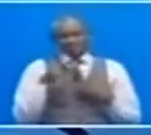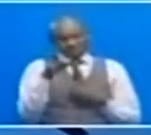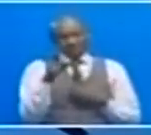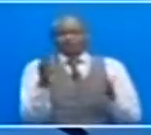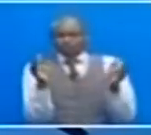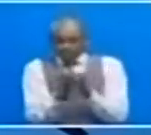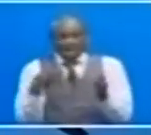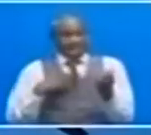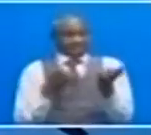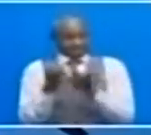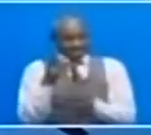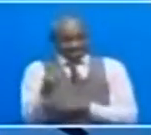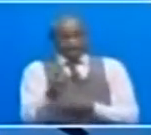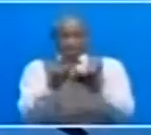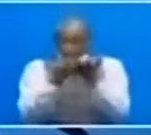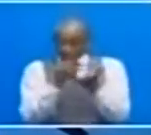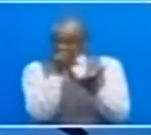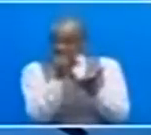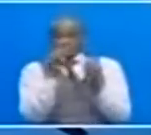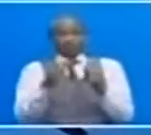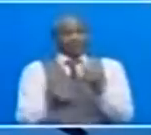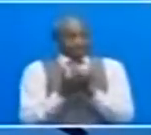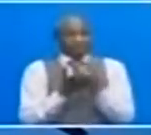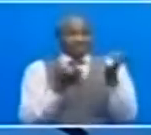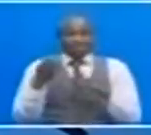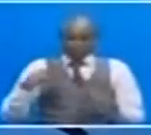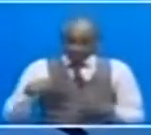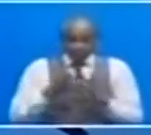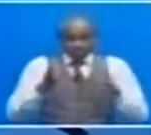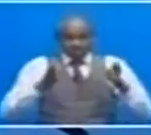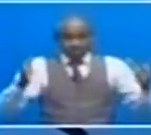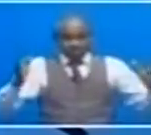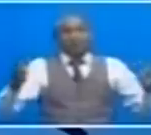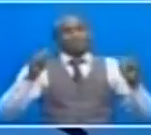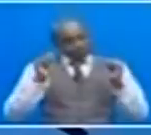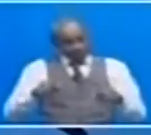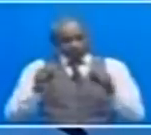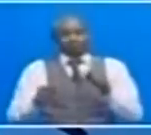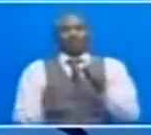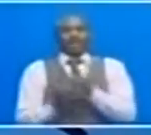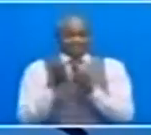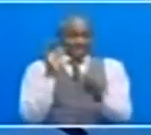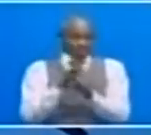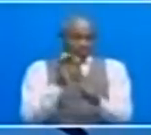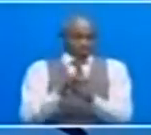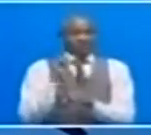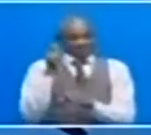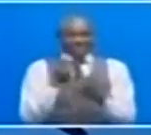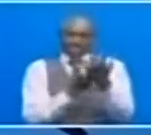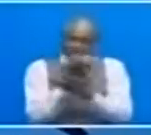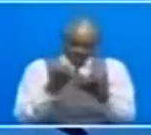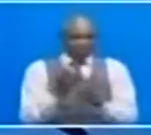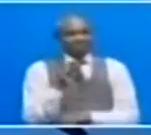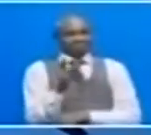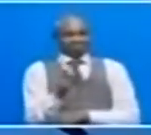medium enterprises. The loan facility is expected to enable businesses expand and make a bigger contribution to the country's fast-growing